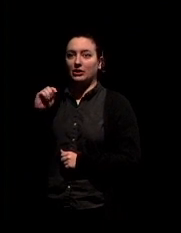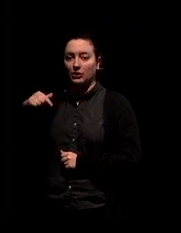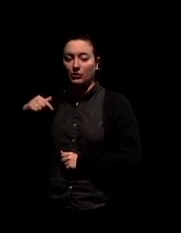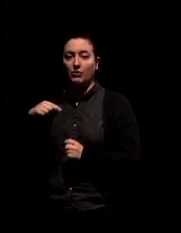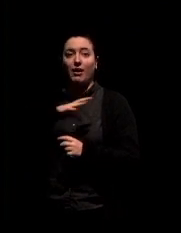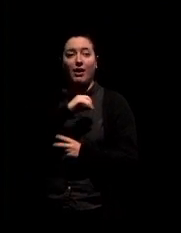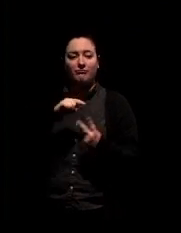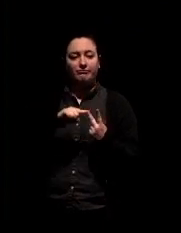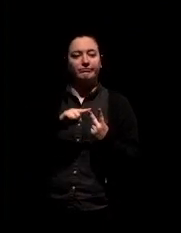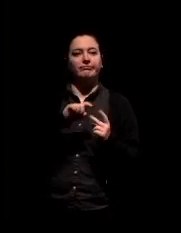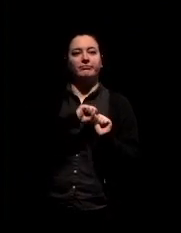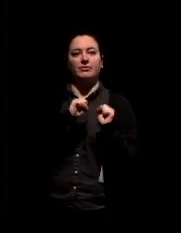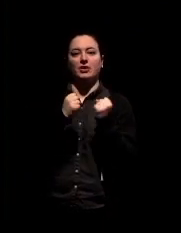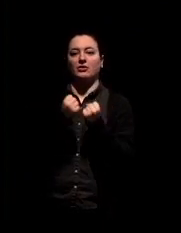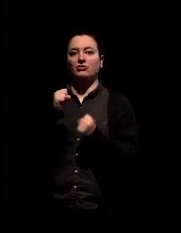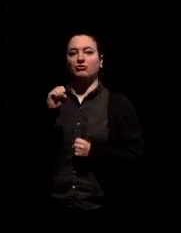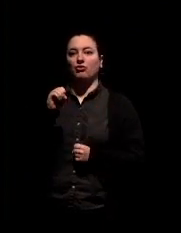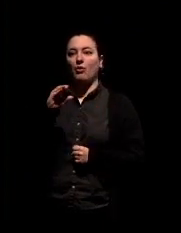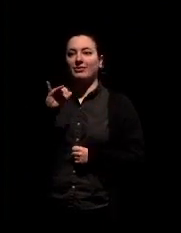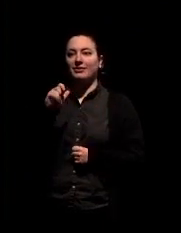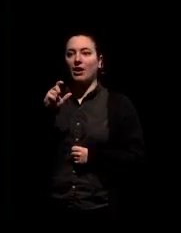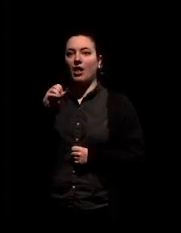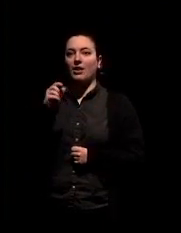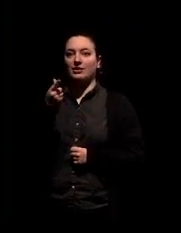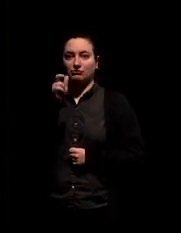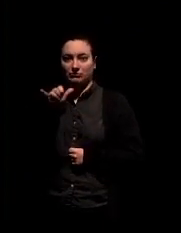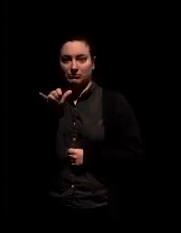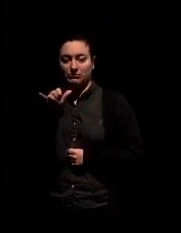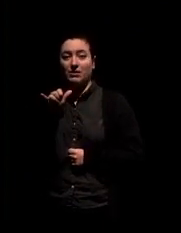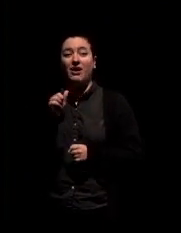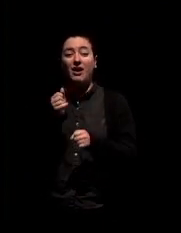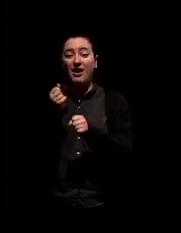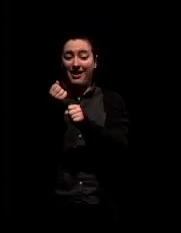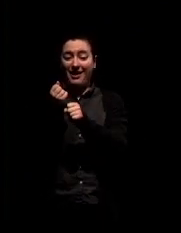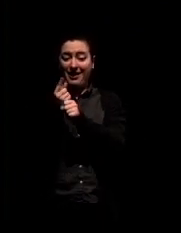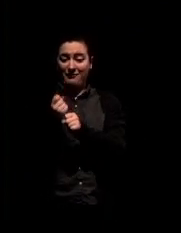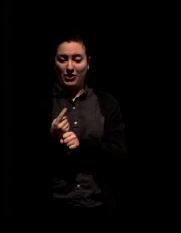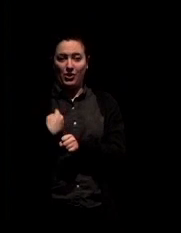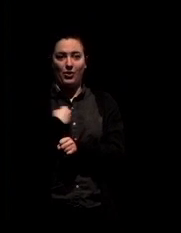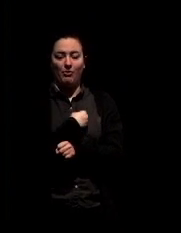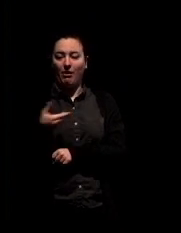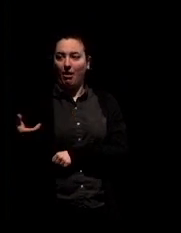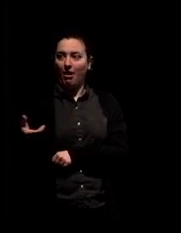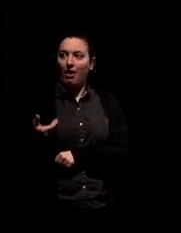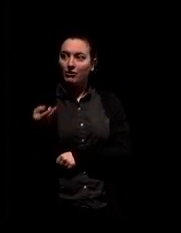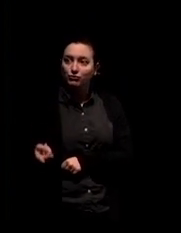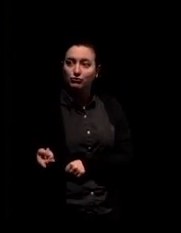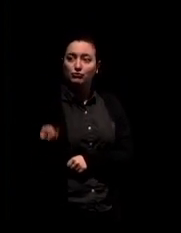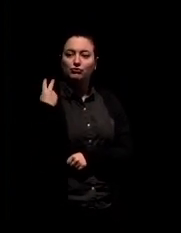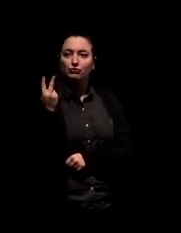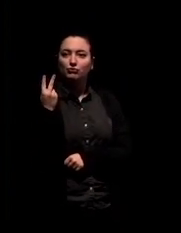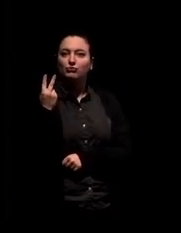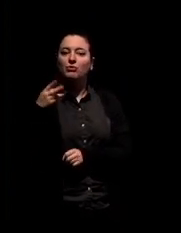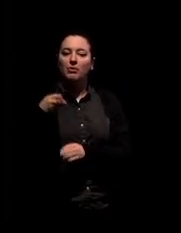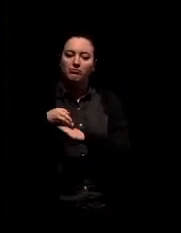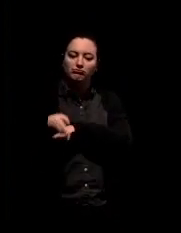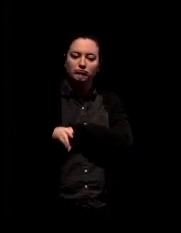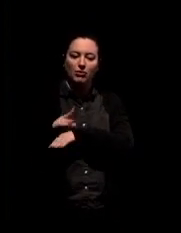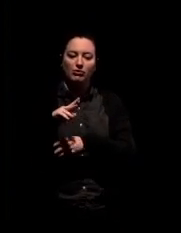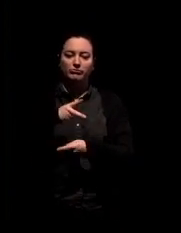we're also hiring two postdocs every year to join us for 2 years to study LGBTQ health and policy